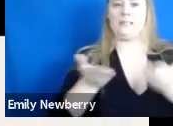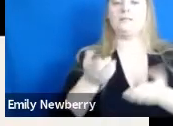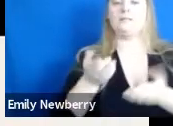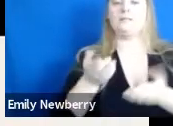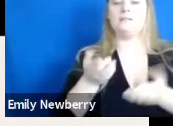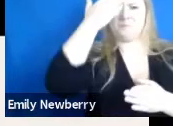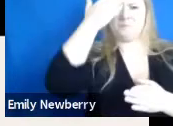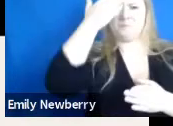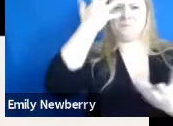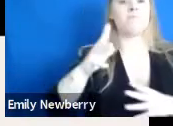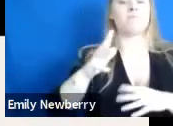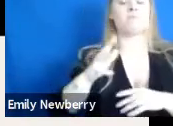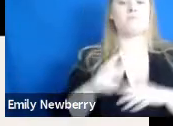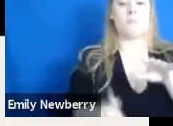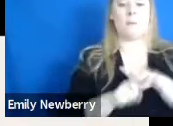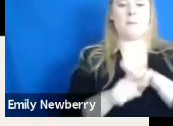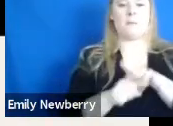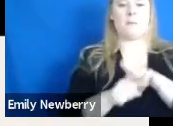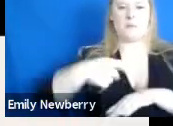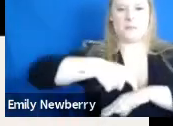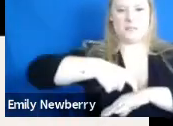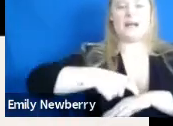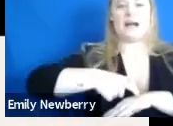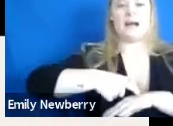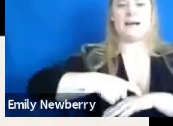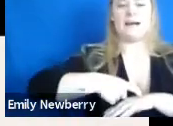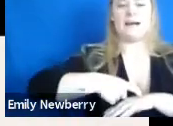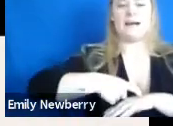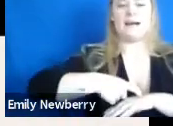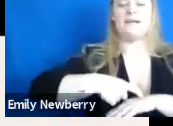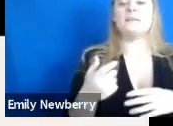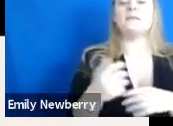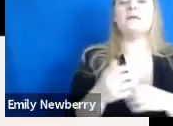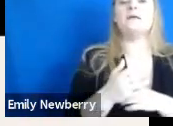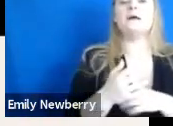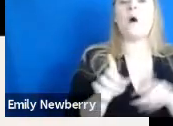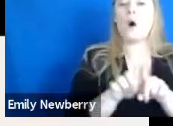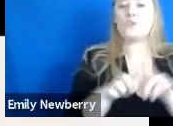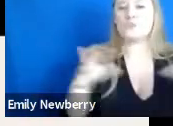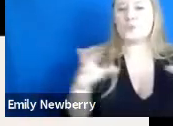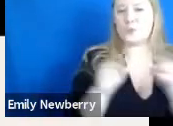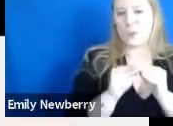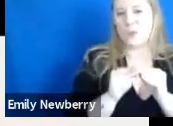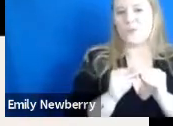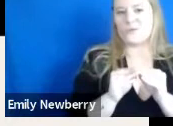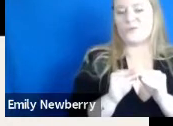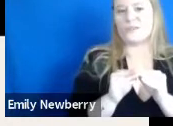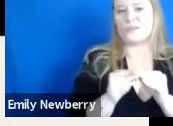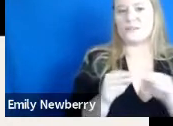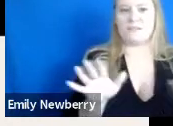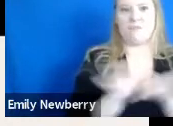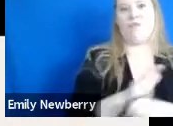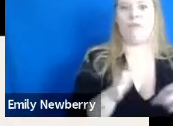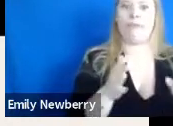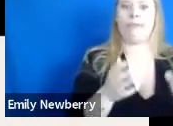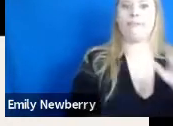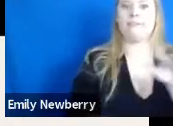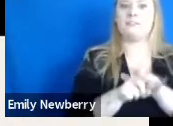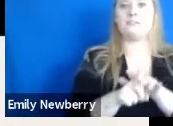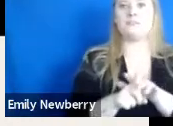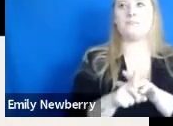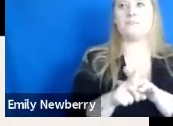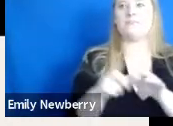this this webinar series, as well as the conference series as a whole since its inception back in